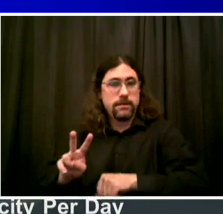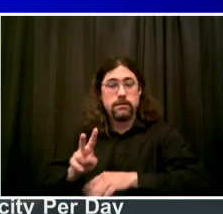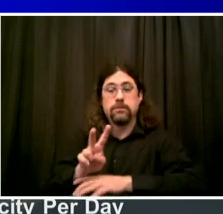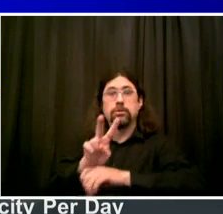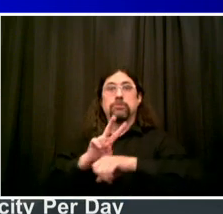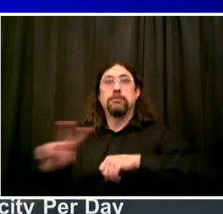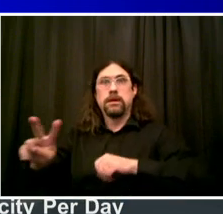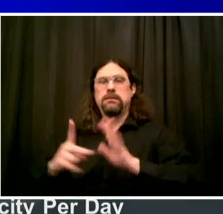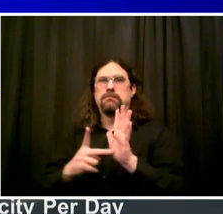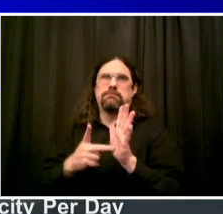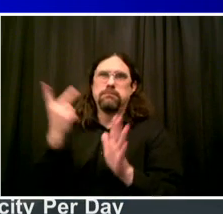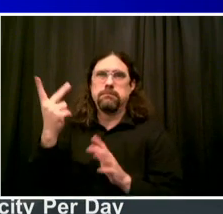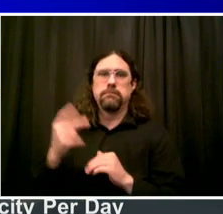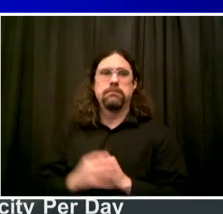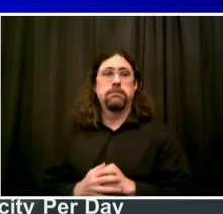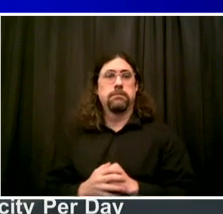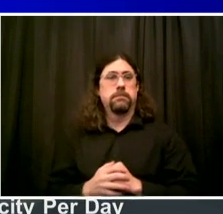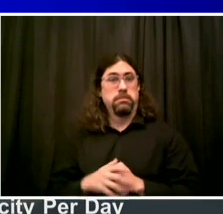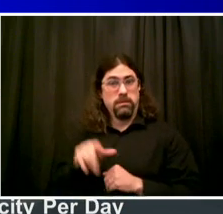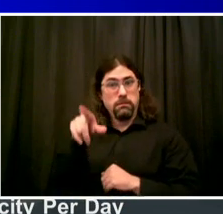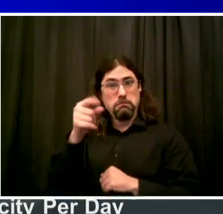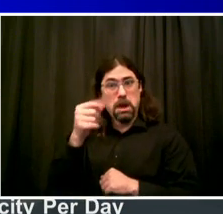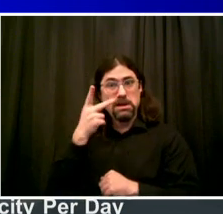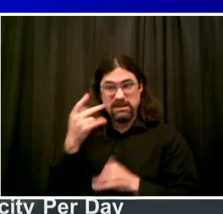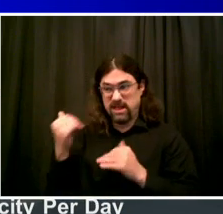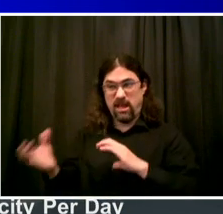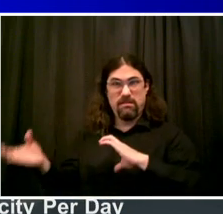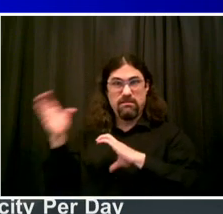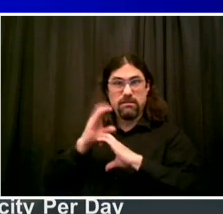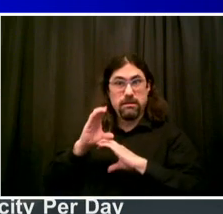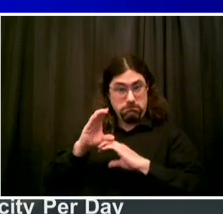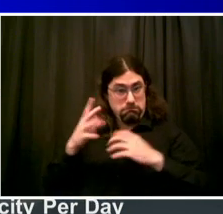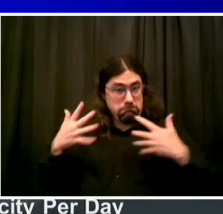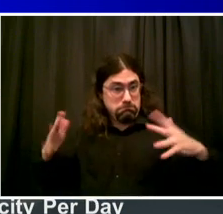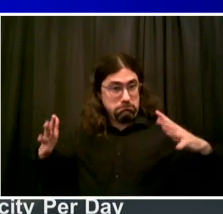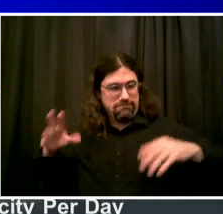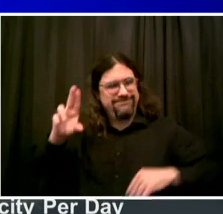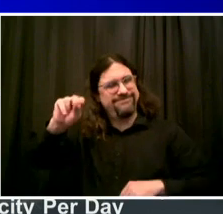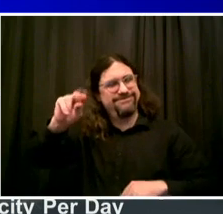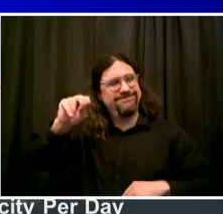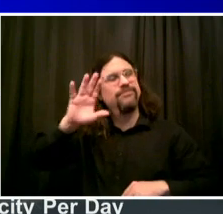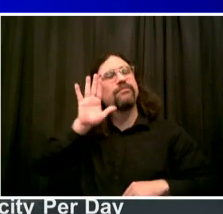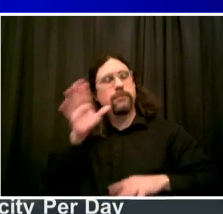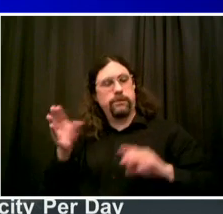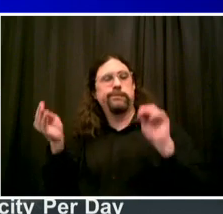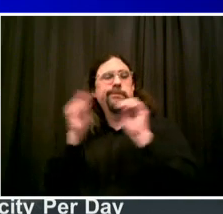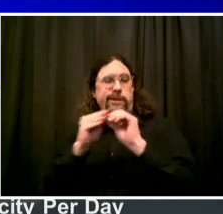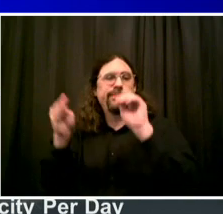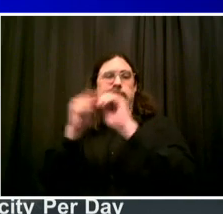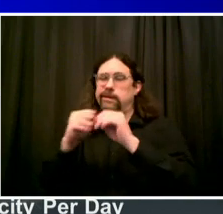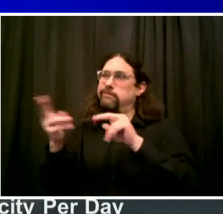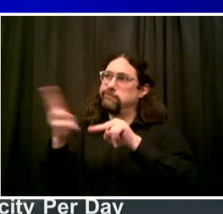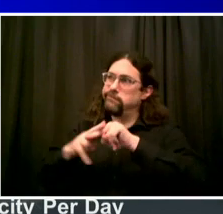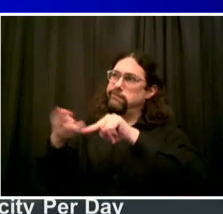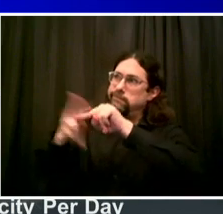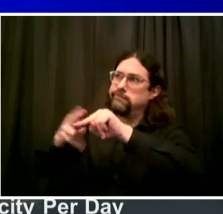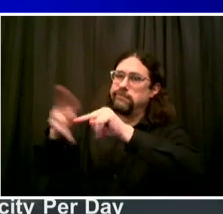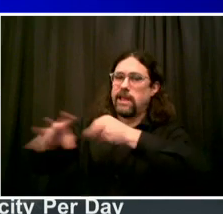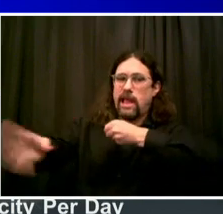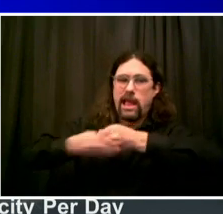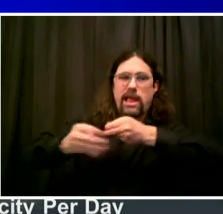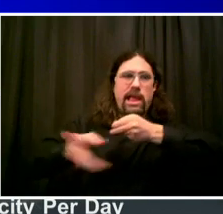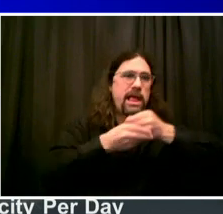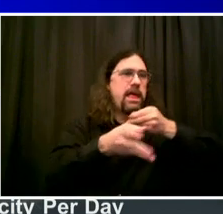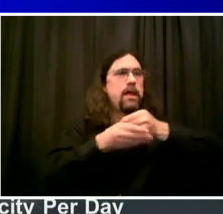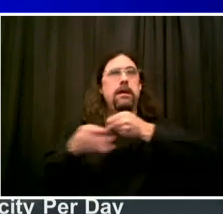lab capacity becomes available. And again, as I said, by the week of May 25th, when you add everything together, we'll be in the